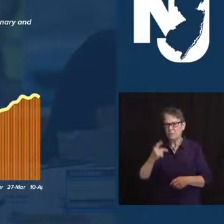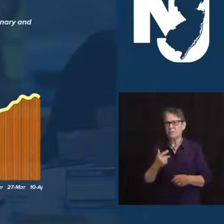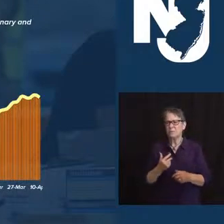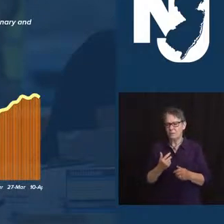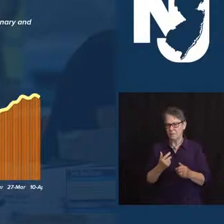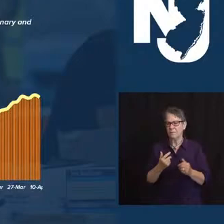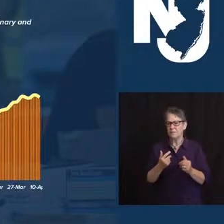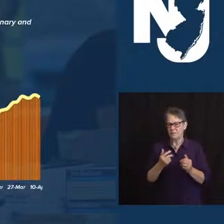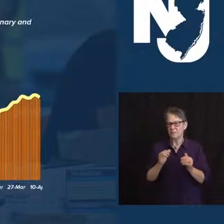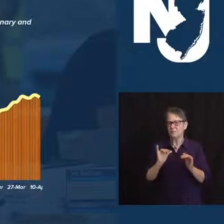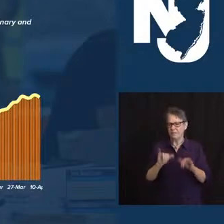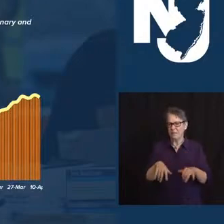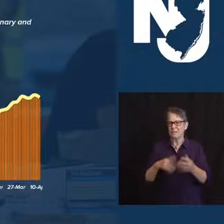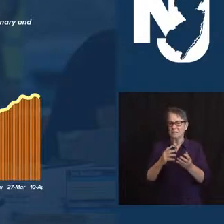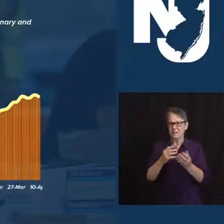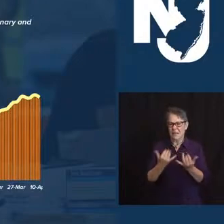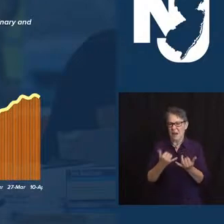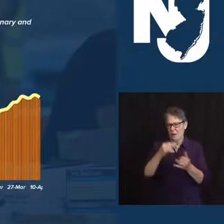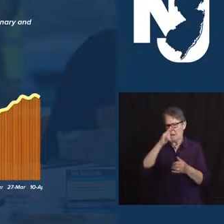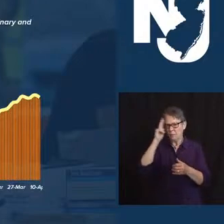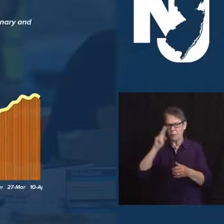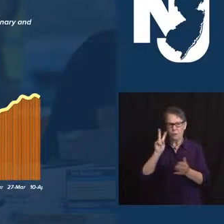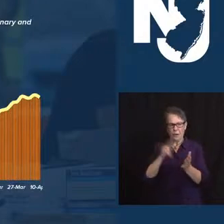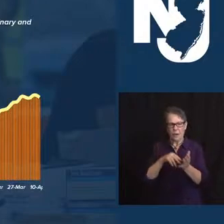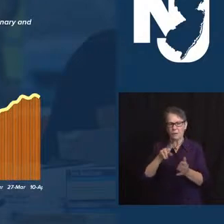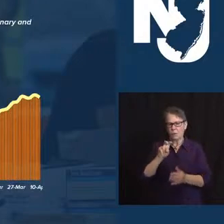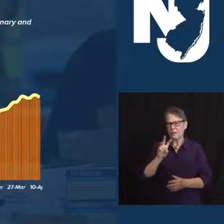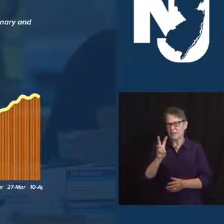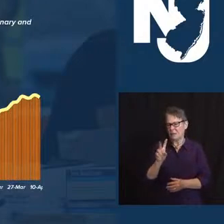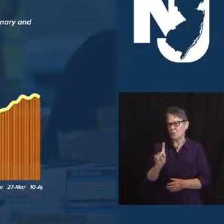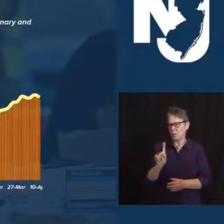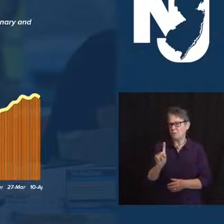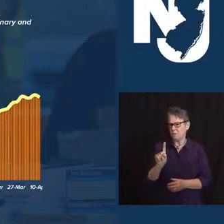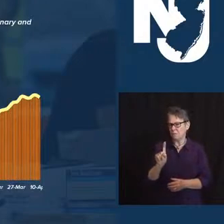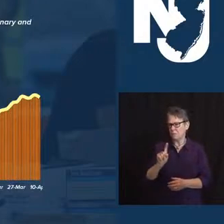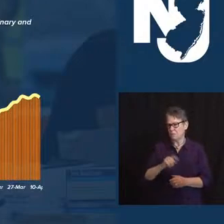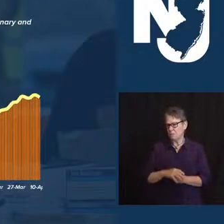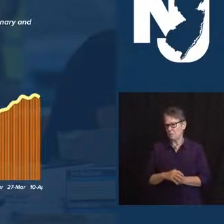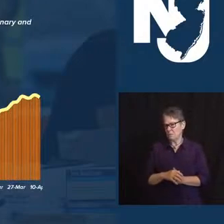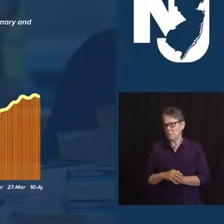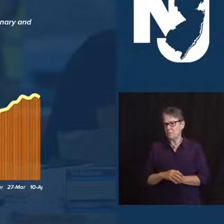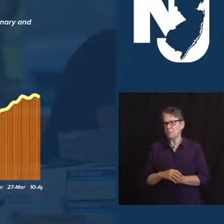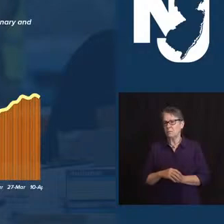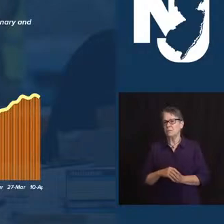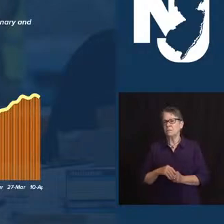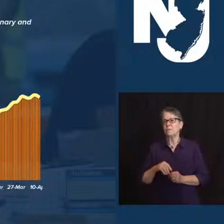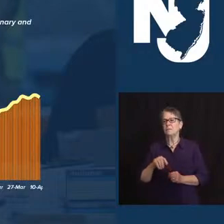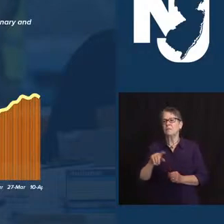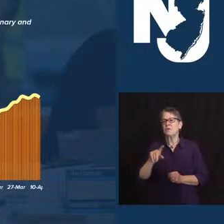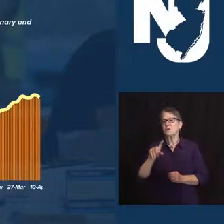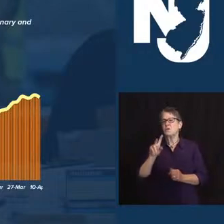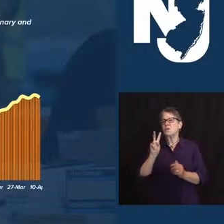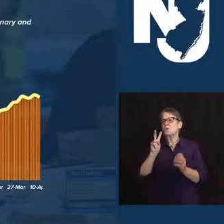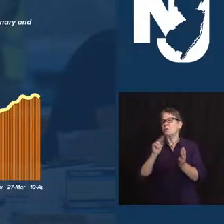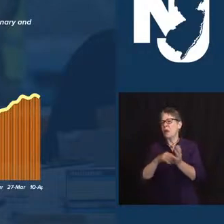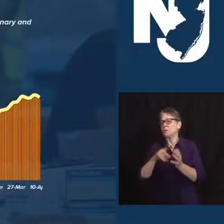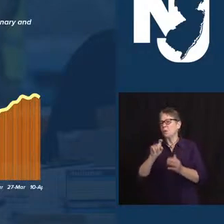see at 2,261, 2,150 of them already have their test results confirming they're